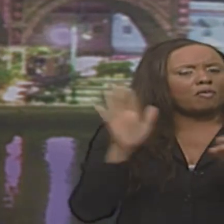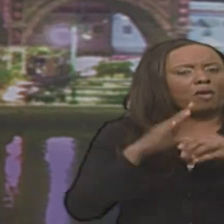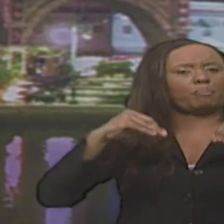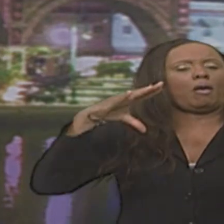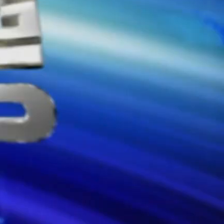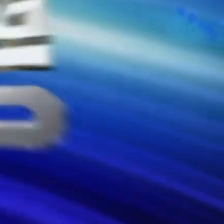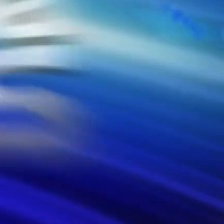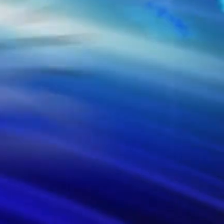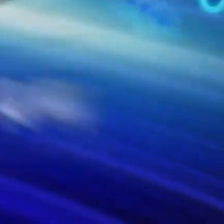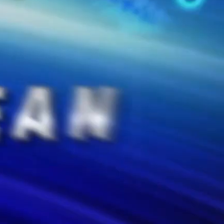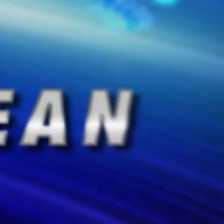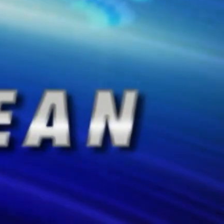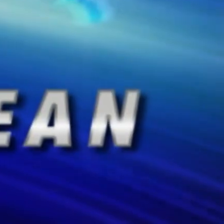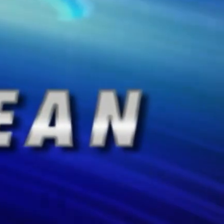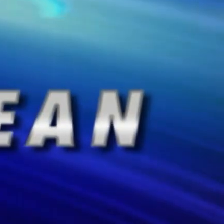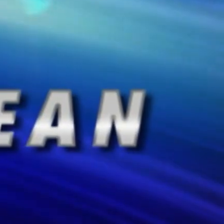tell you why.